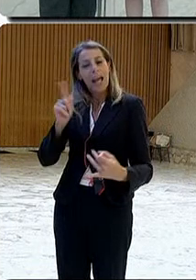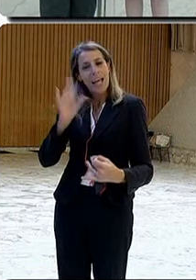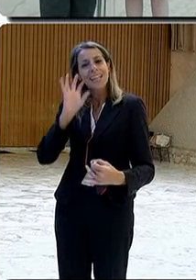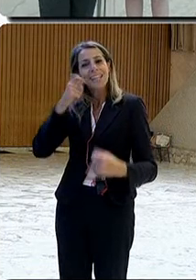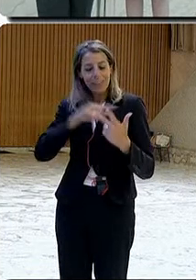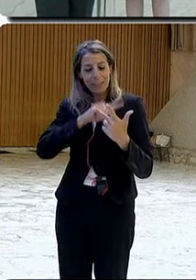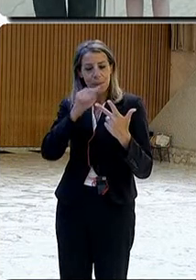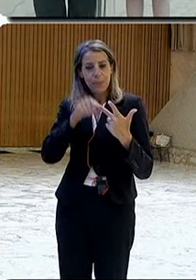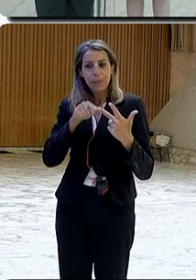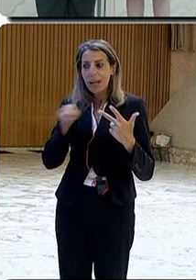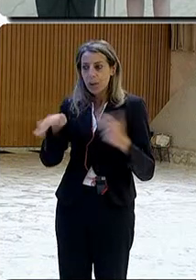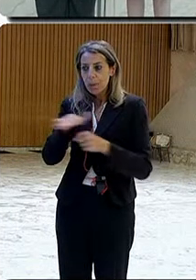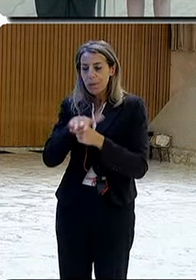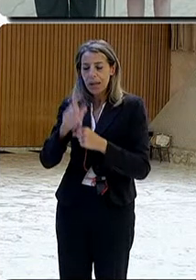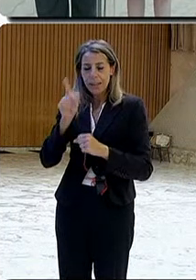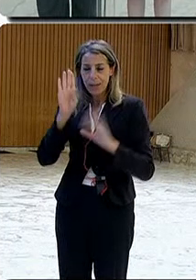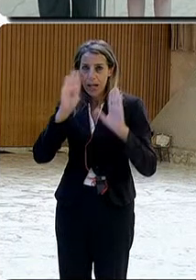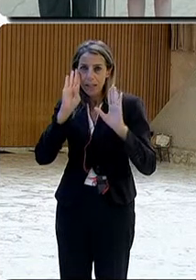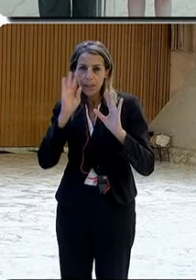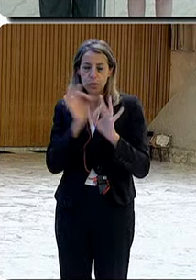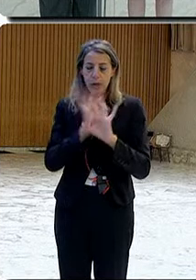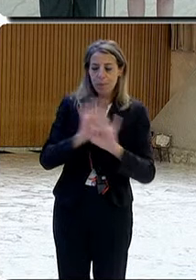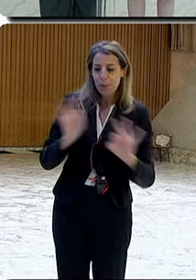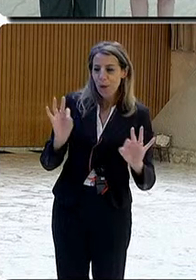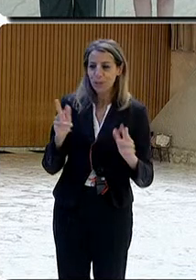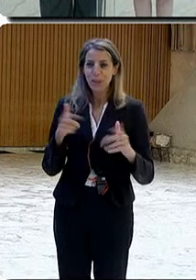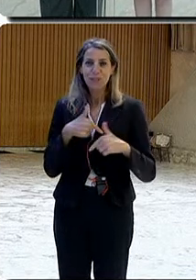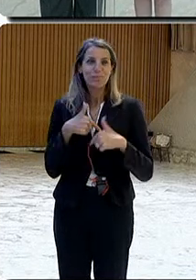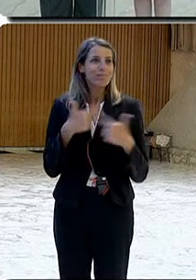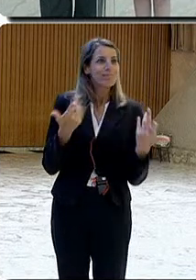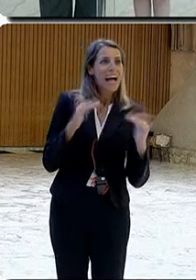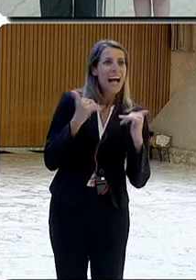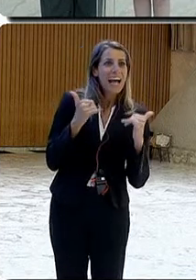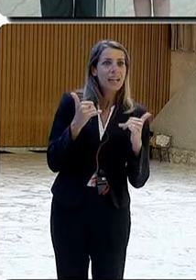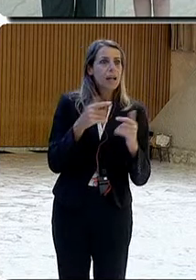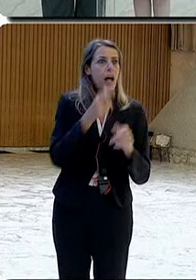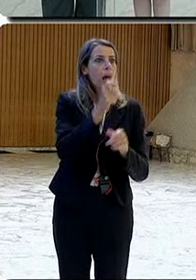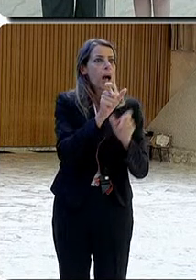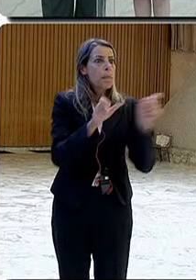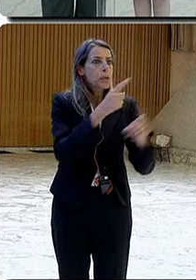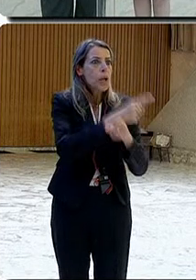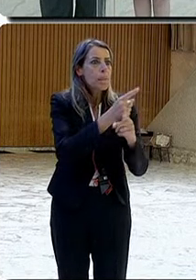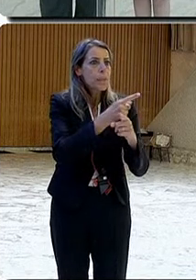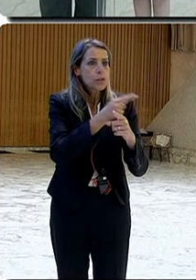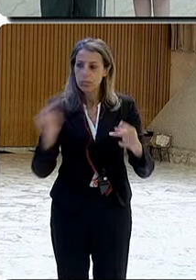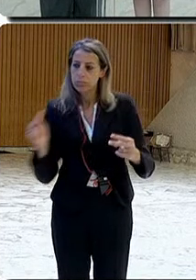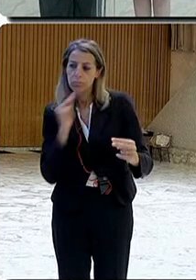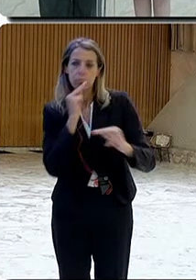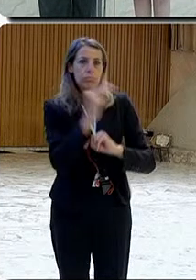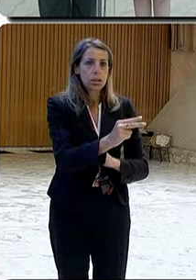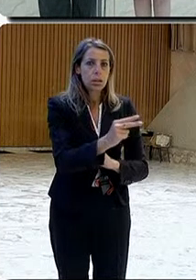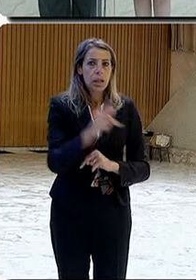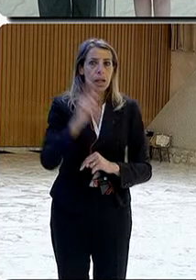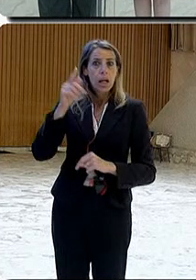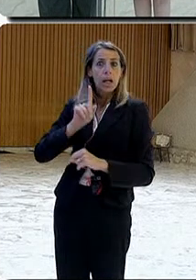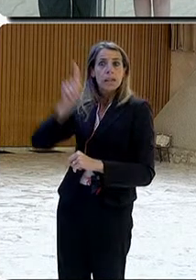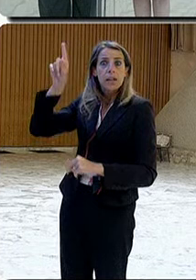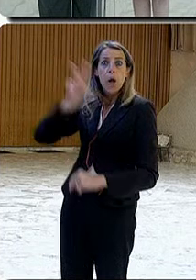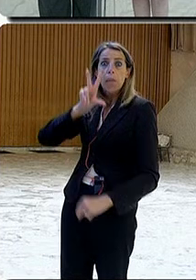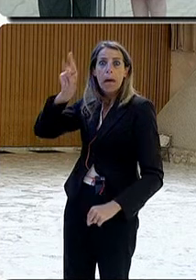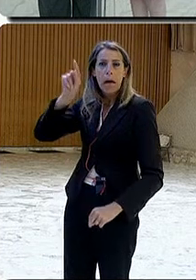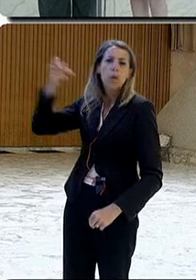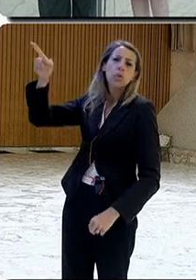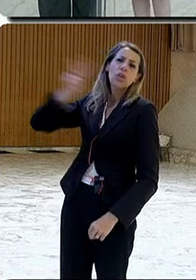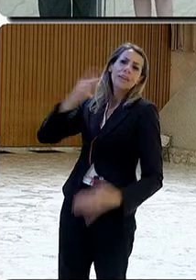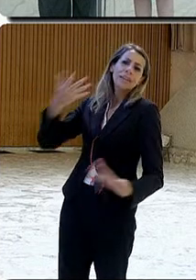exhibit prompt, generous, cheerful, and consistent attention to each other's needs. God responds to our needs before the words are even on our tongues, according